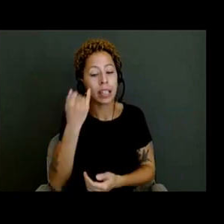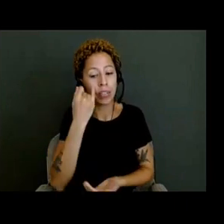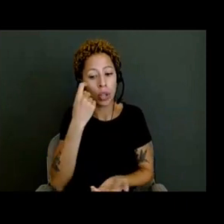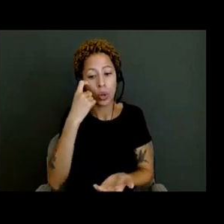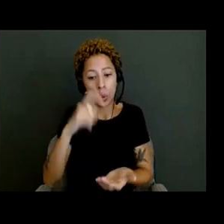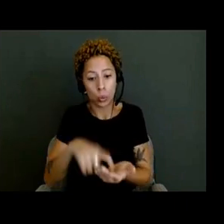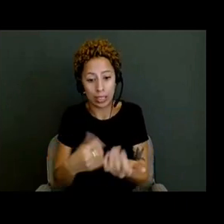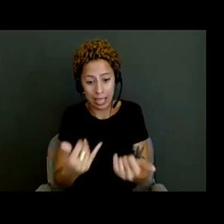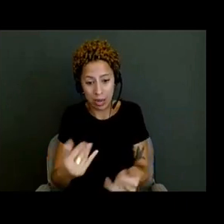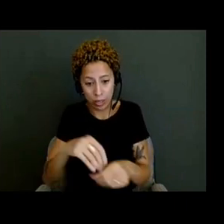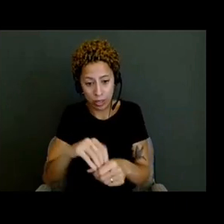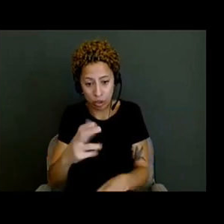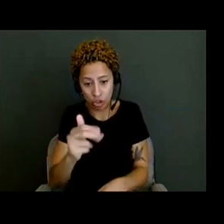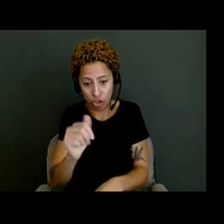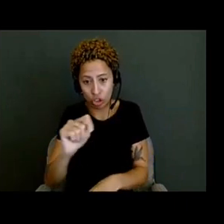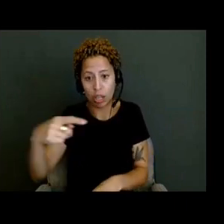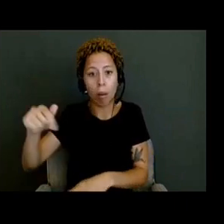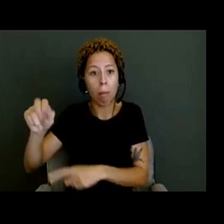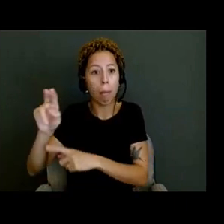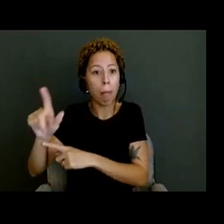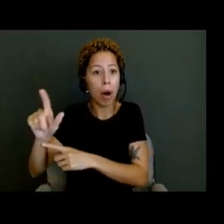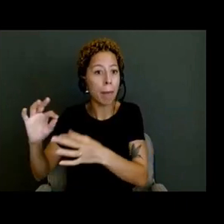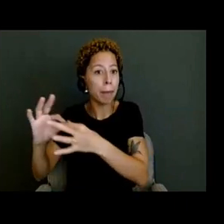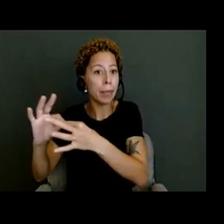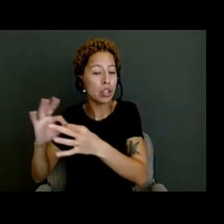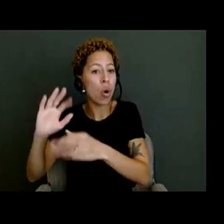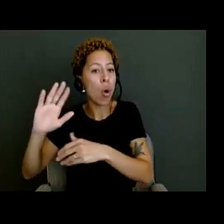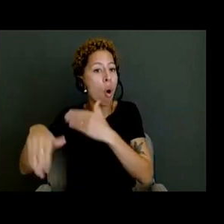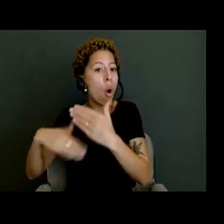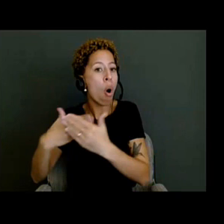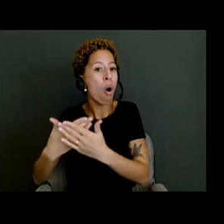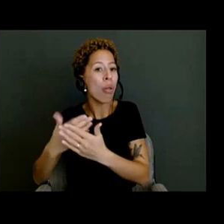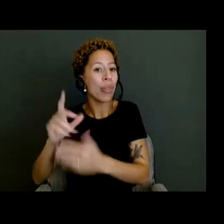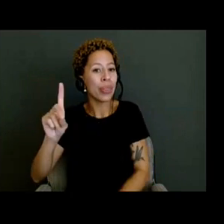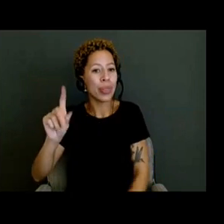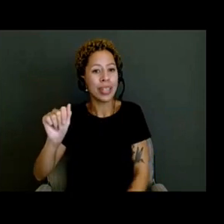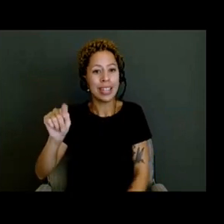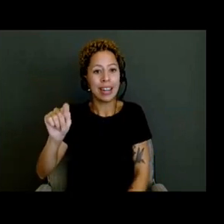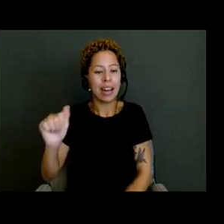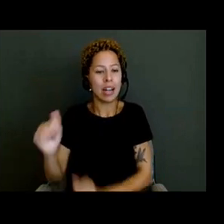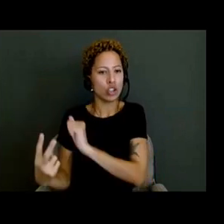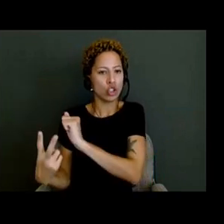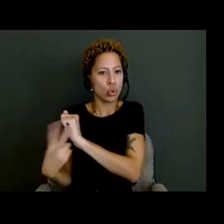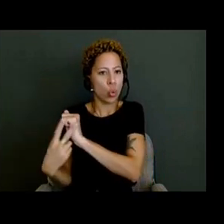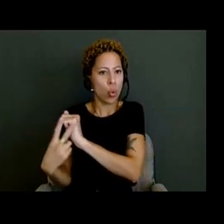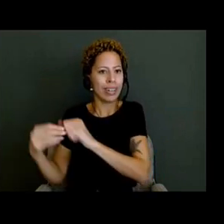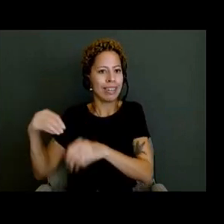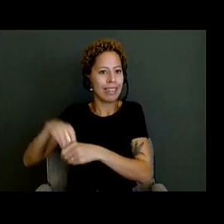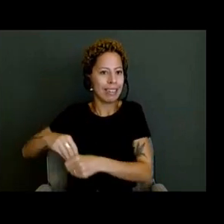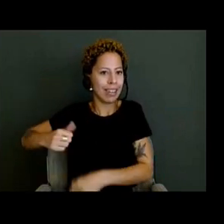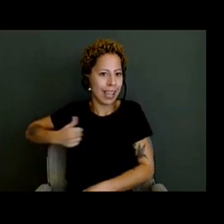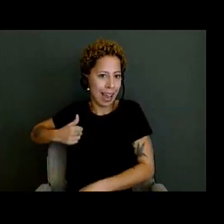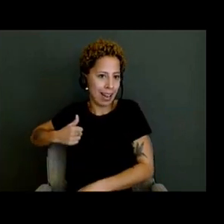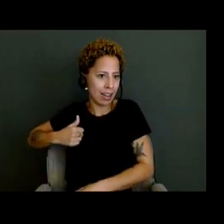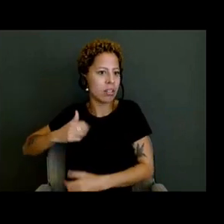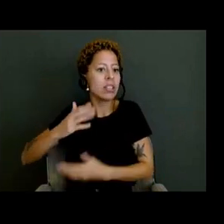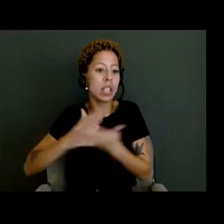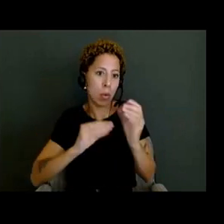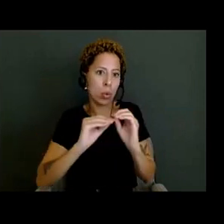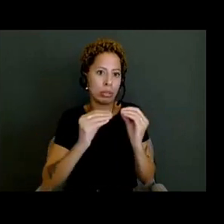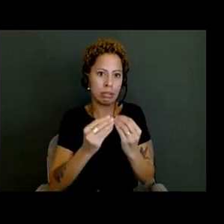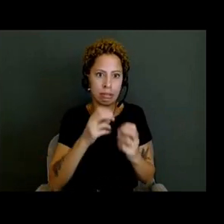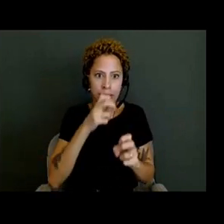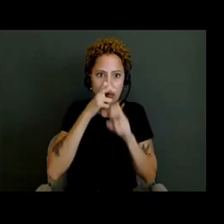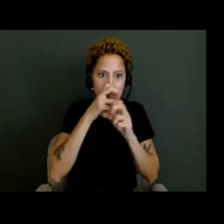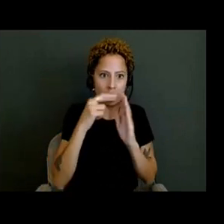chat, Paul is mentioning all data is stored in Canada. I know some organizations, it's very important for some organizations to know about that.